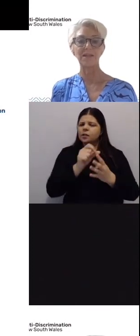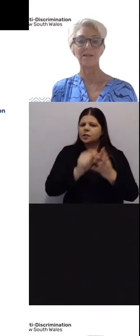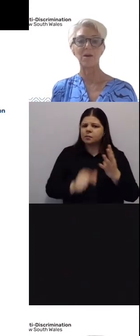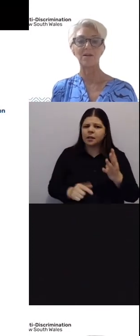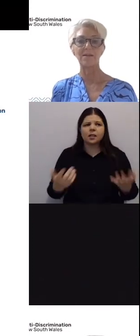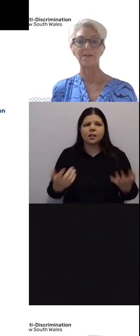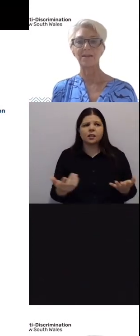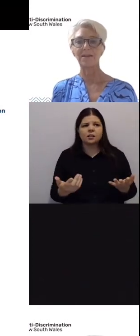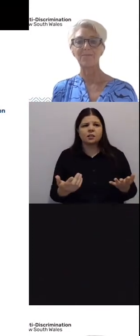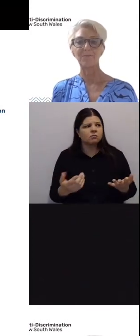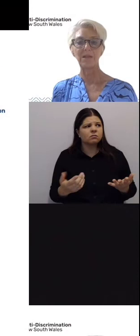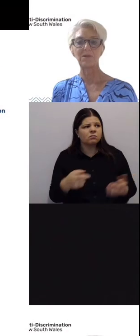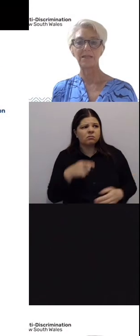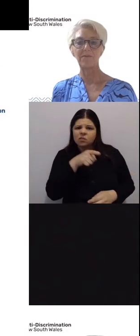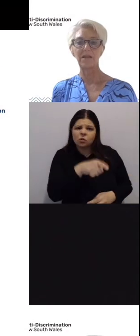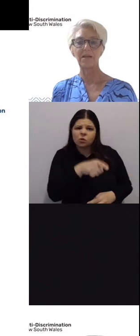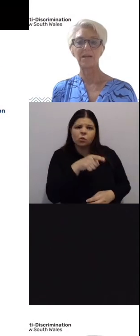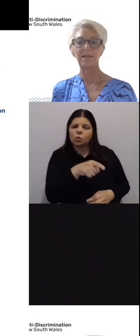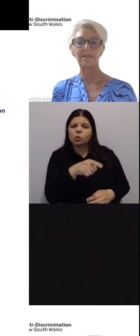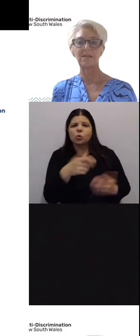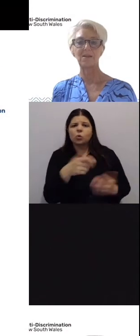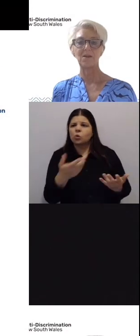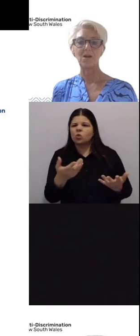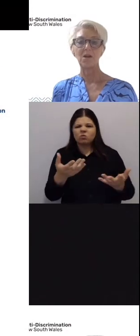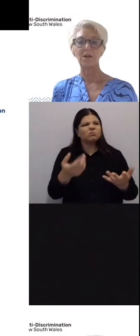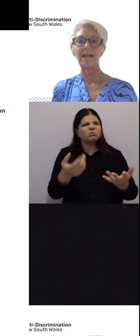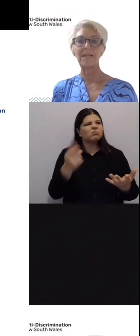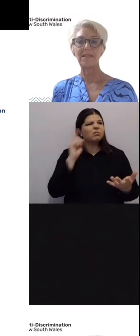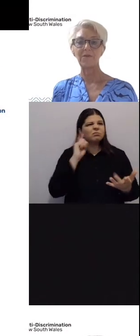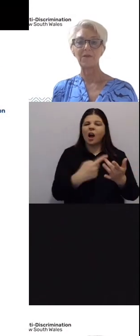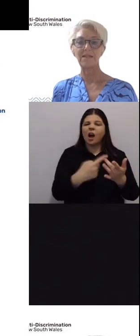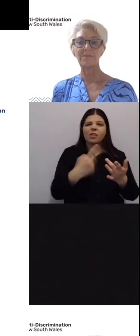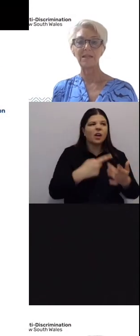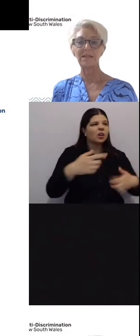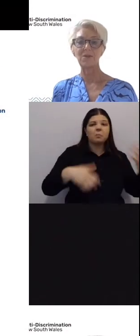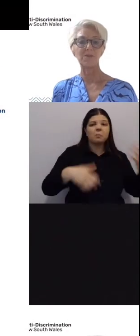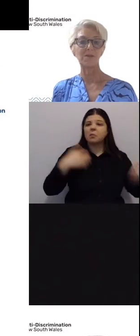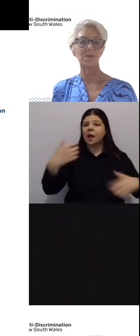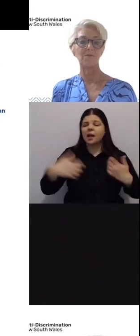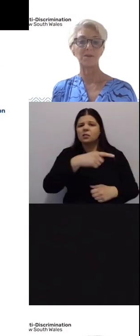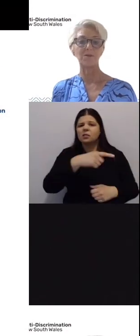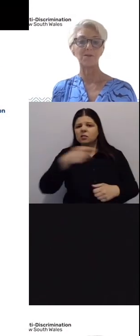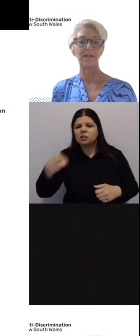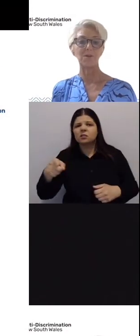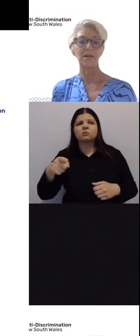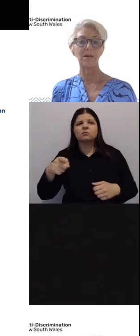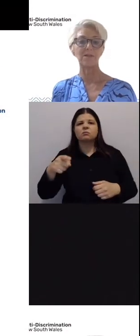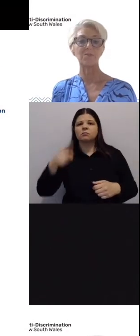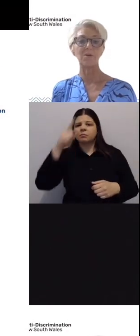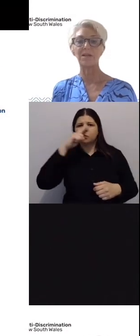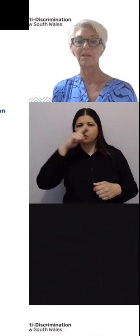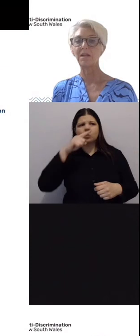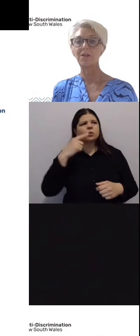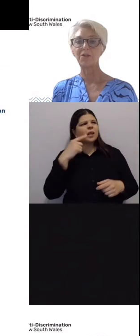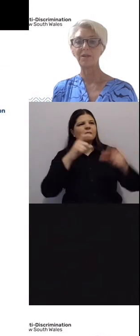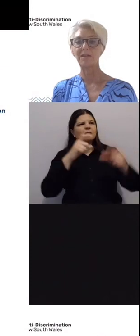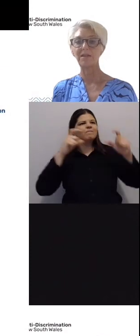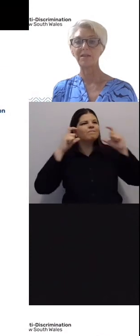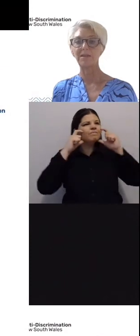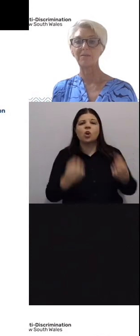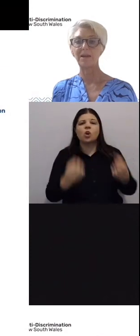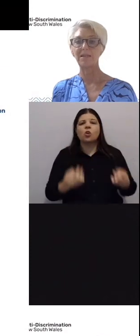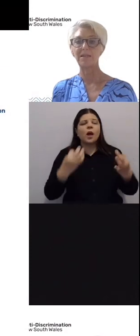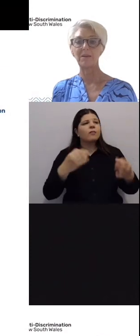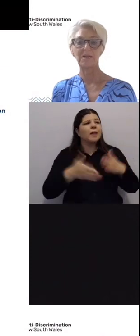Anti-Discrimination New South Wales been receiving complaints relating to face mask use from the New South Wales community